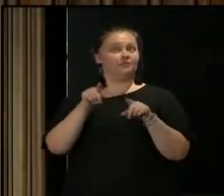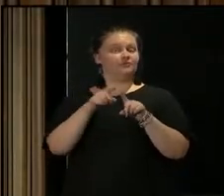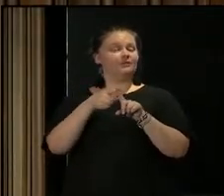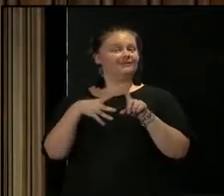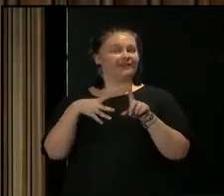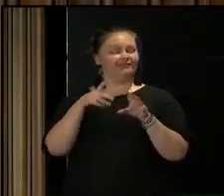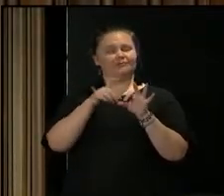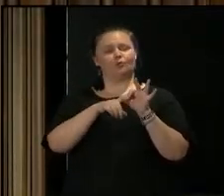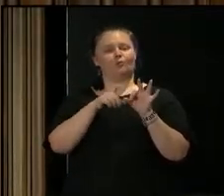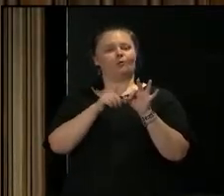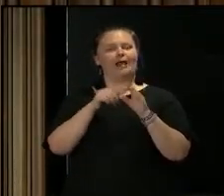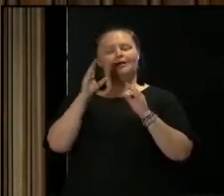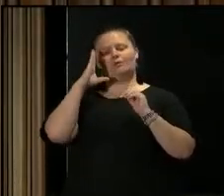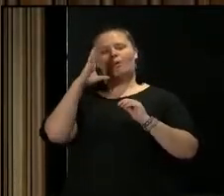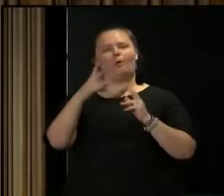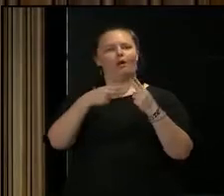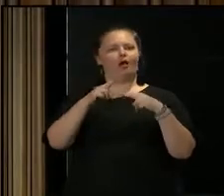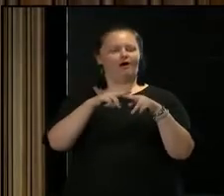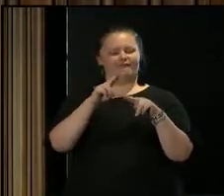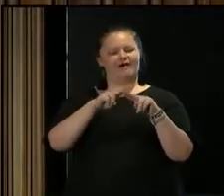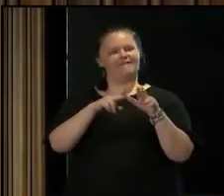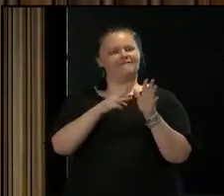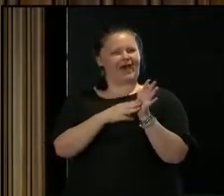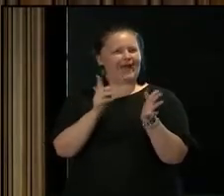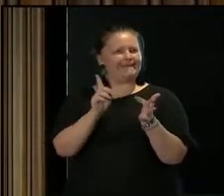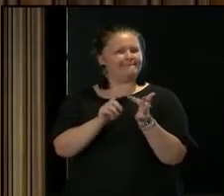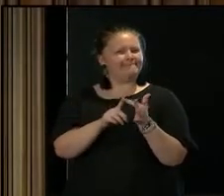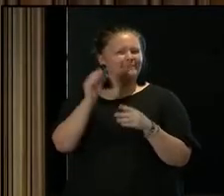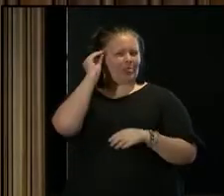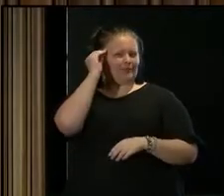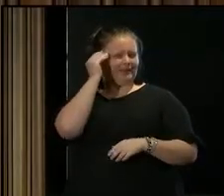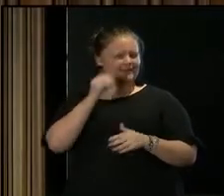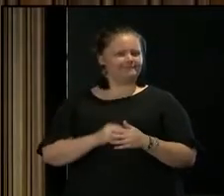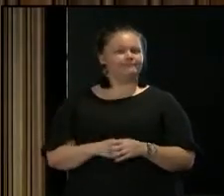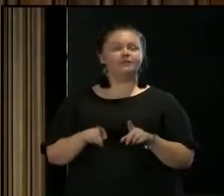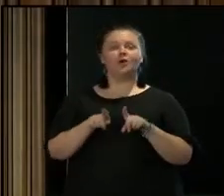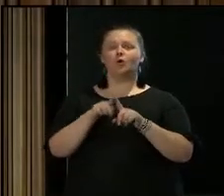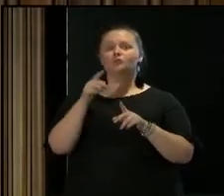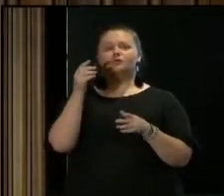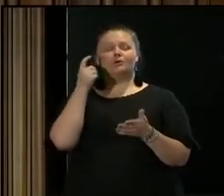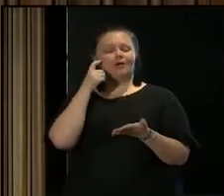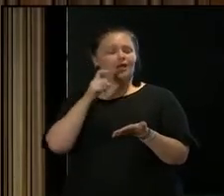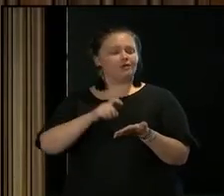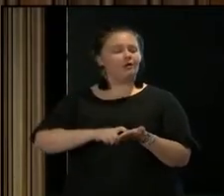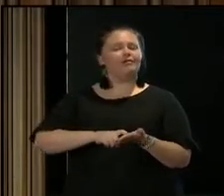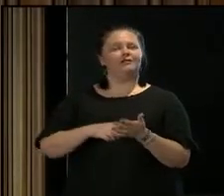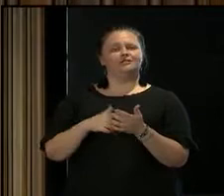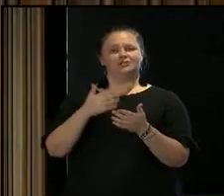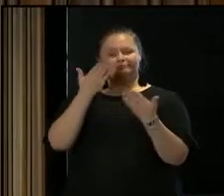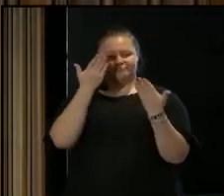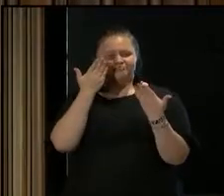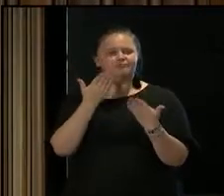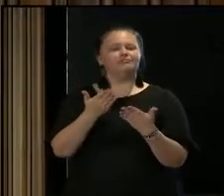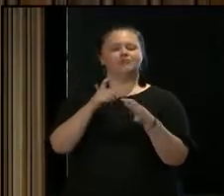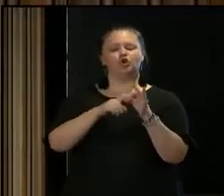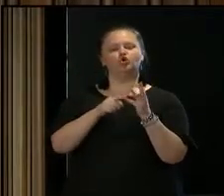Committee and Induction Committee. And of course, I have to also acknowledge and welcome our founding partner, the QUT